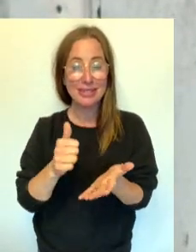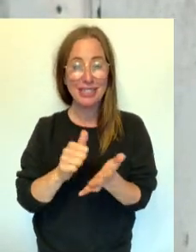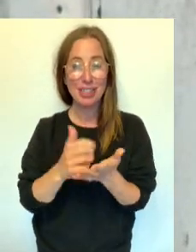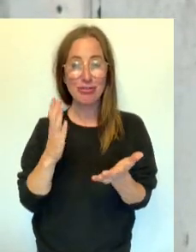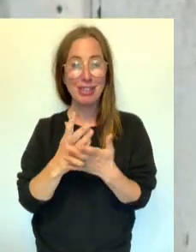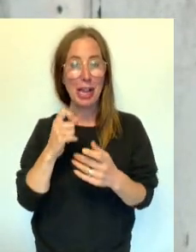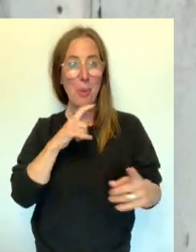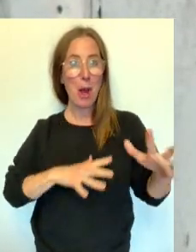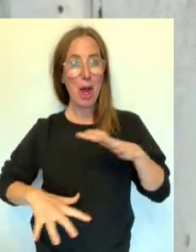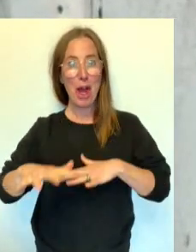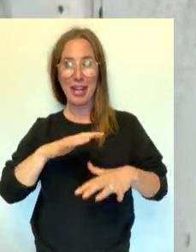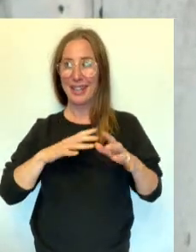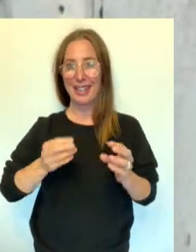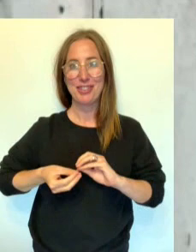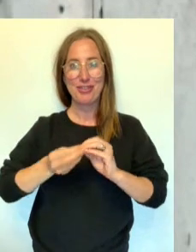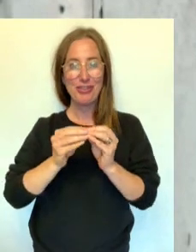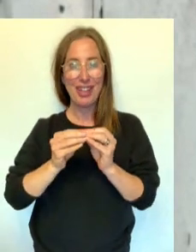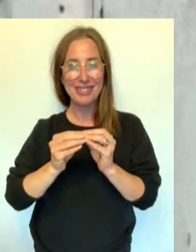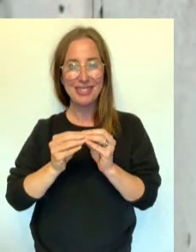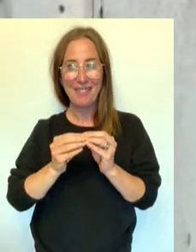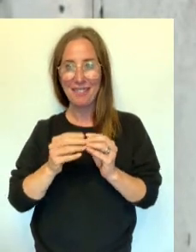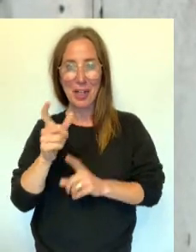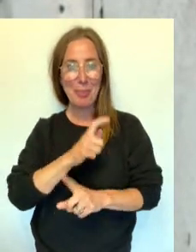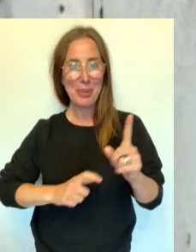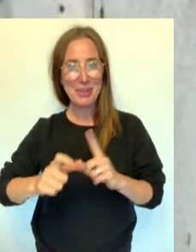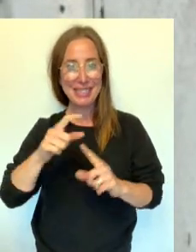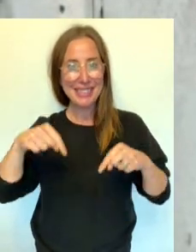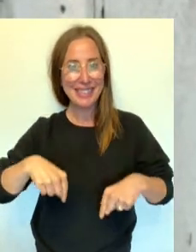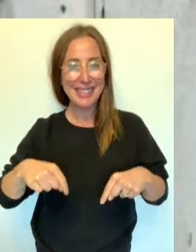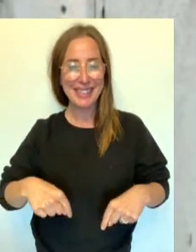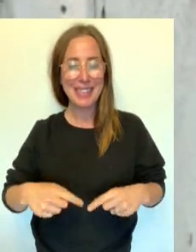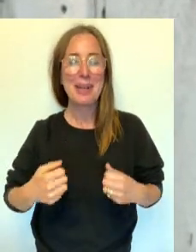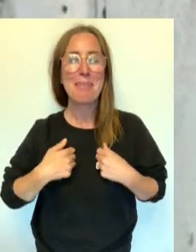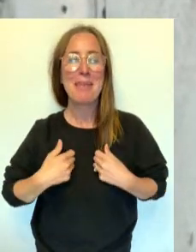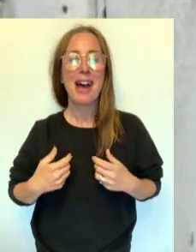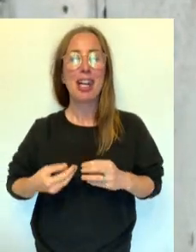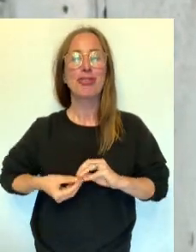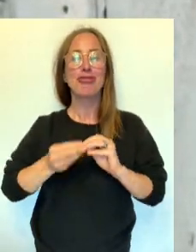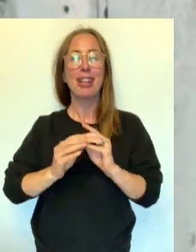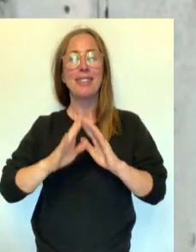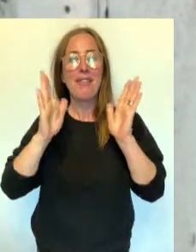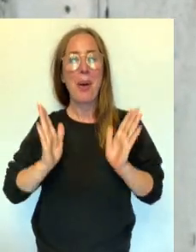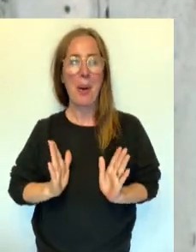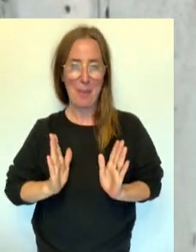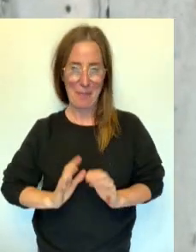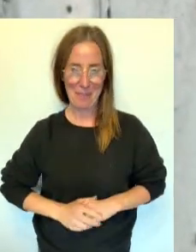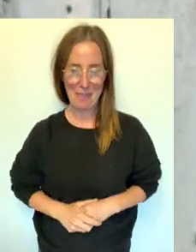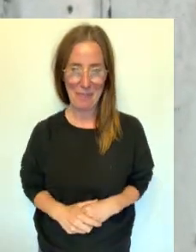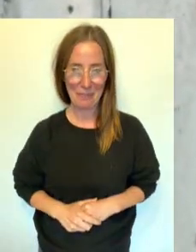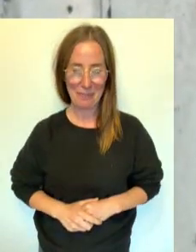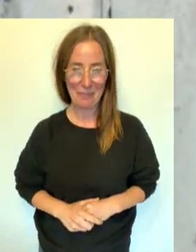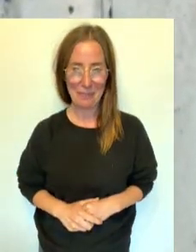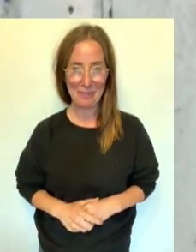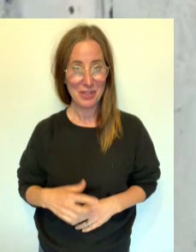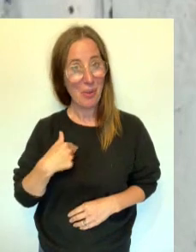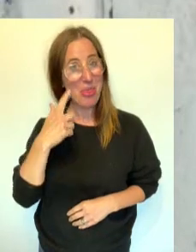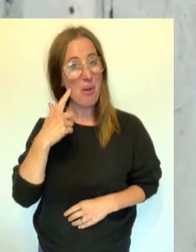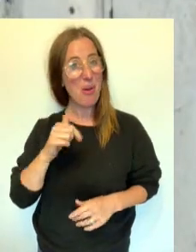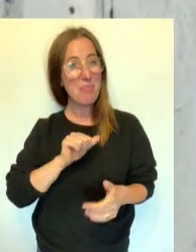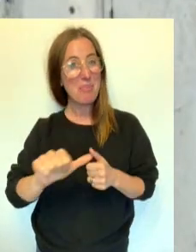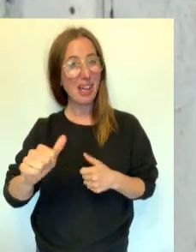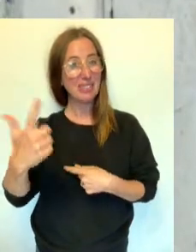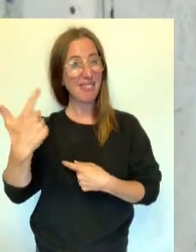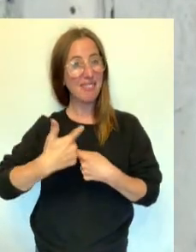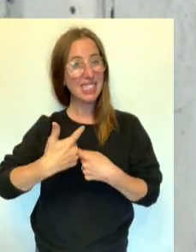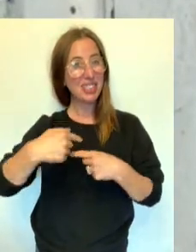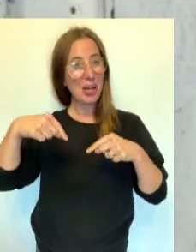creative community, but yeah, it's my creative home, so I thought I'd do the video here. So what you will